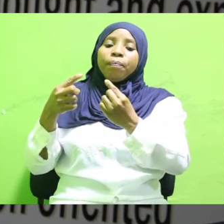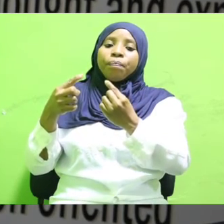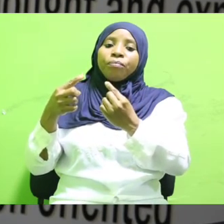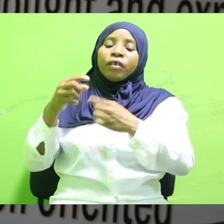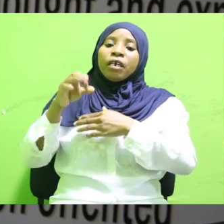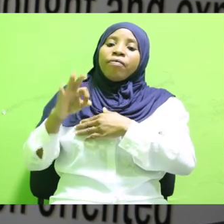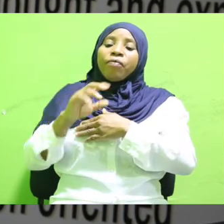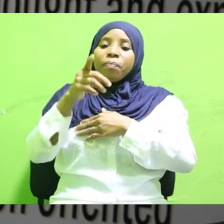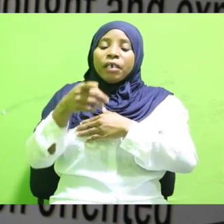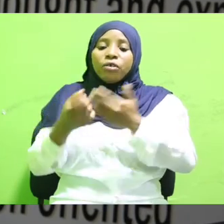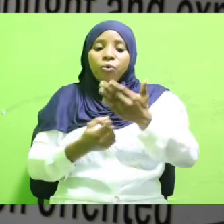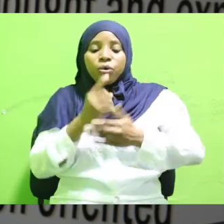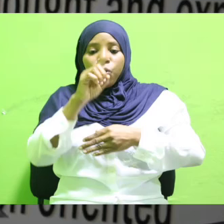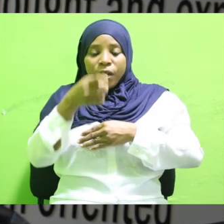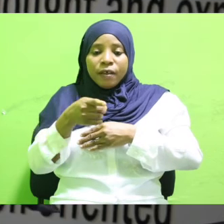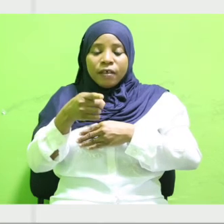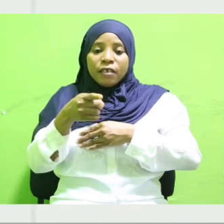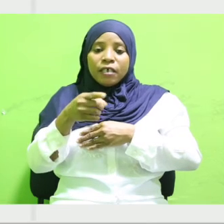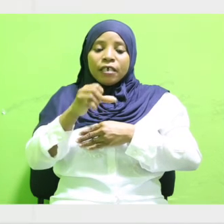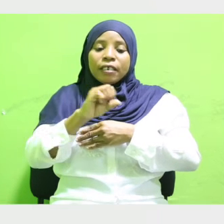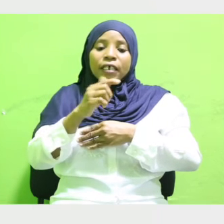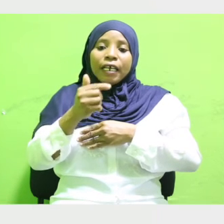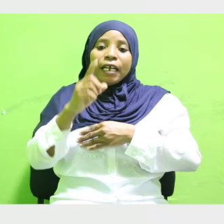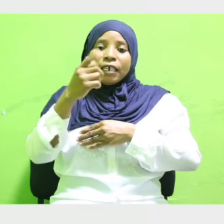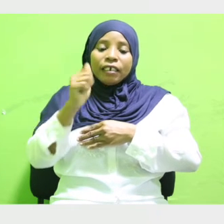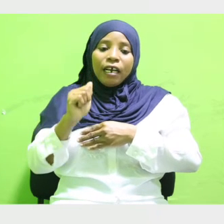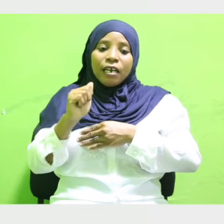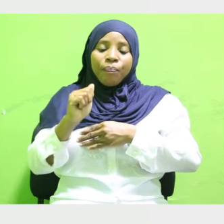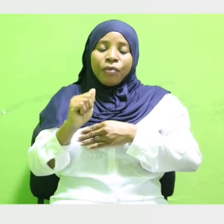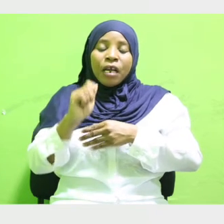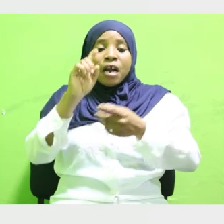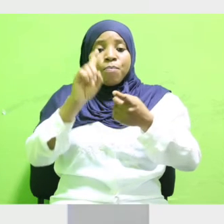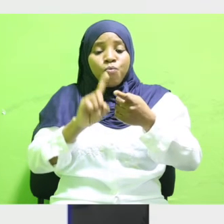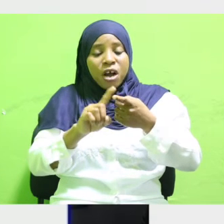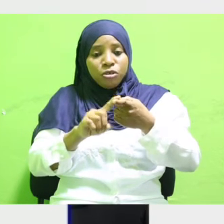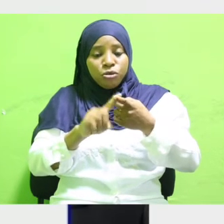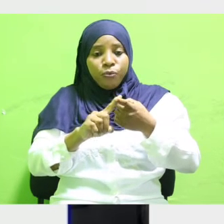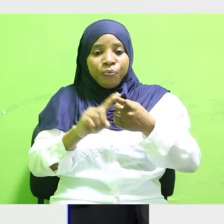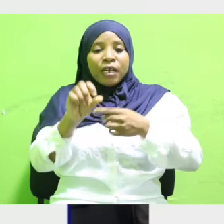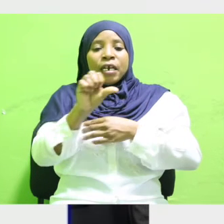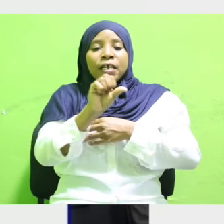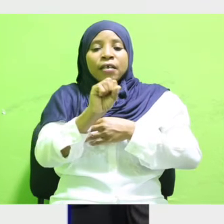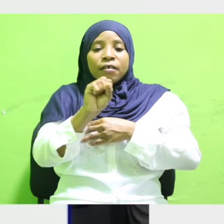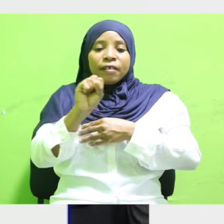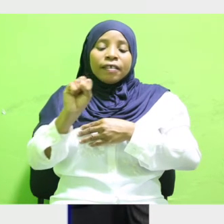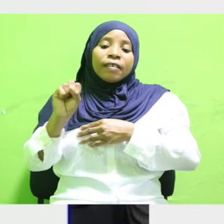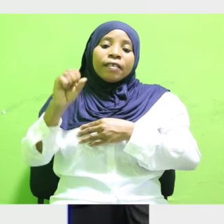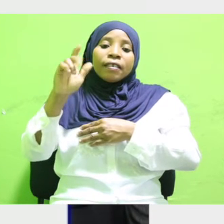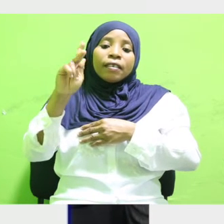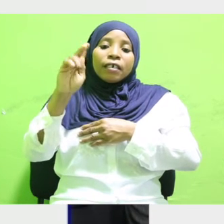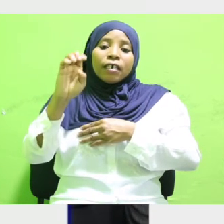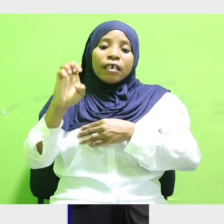how it is answered. For instance, first of all, to support the body. So